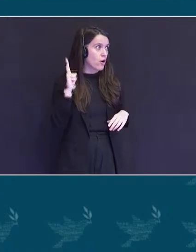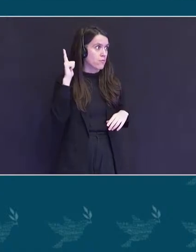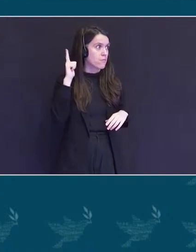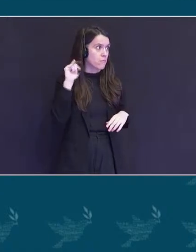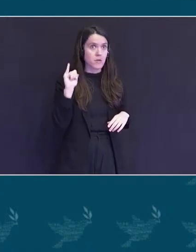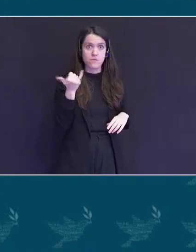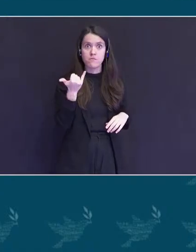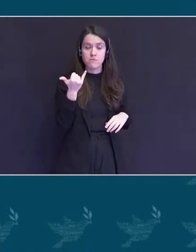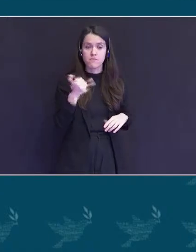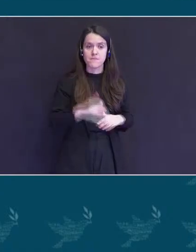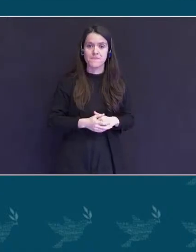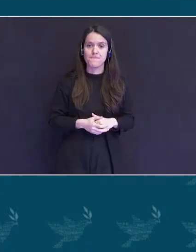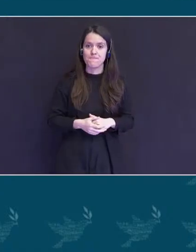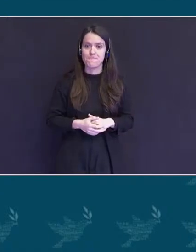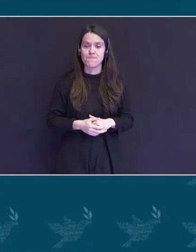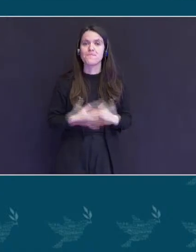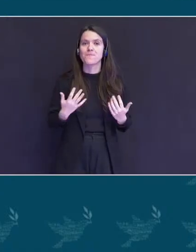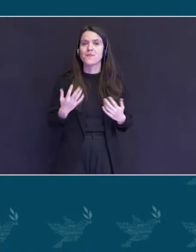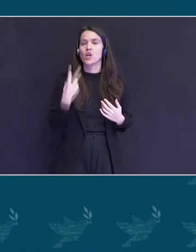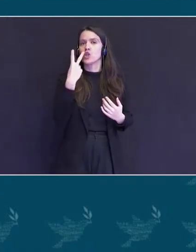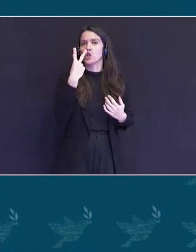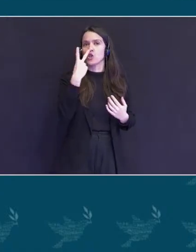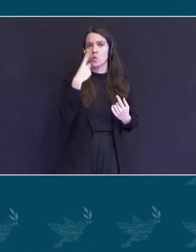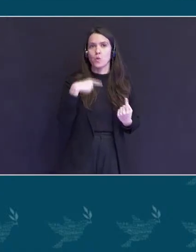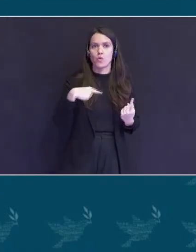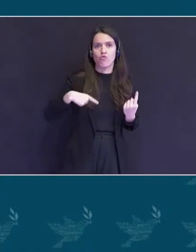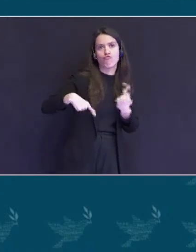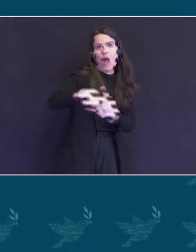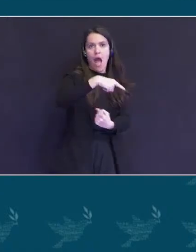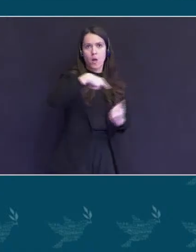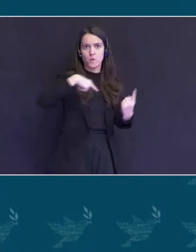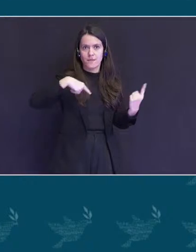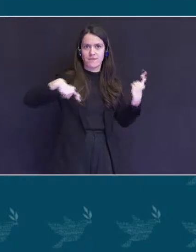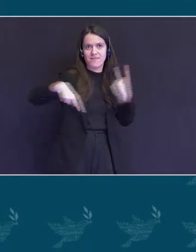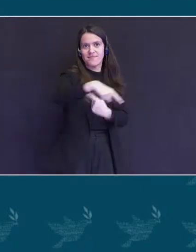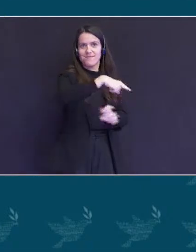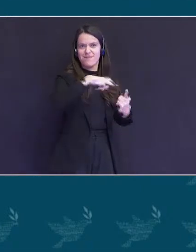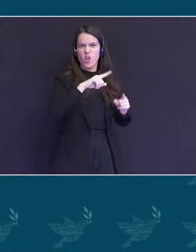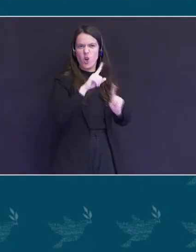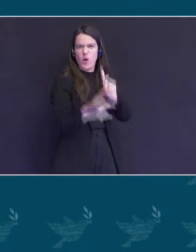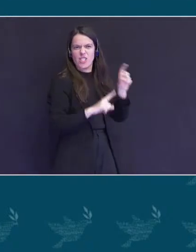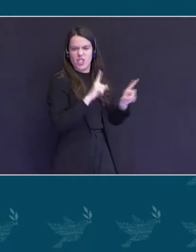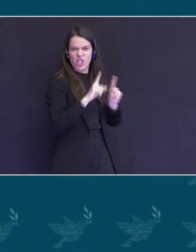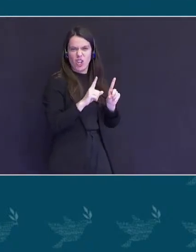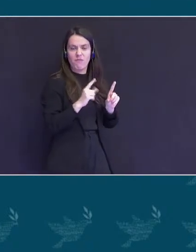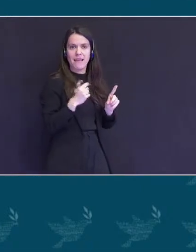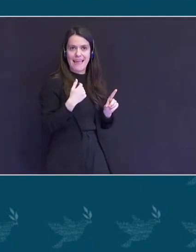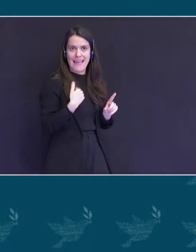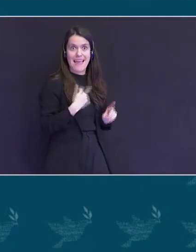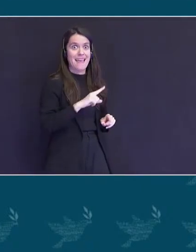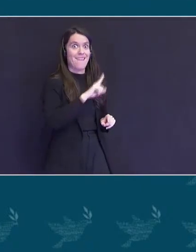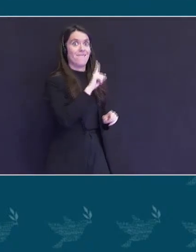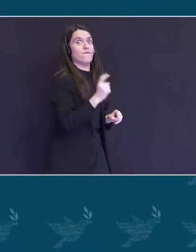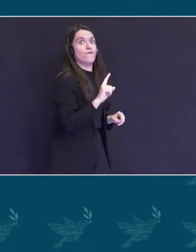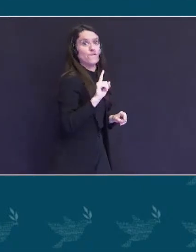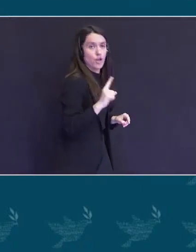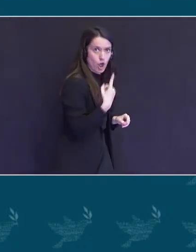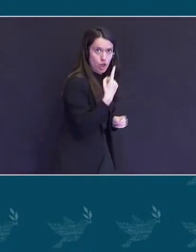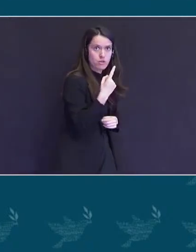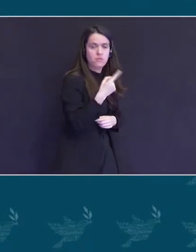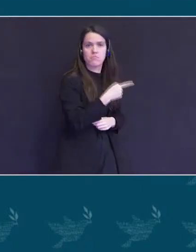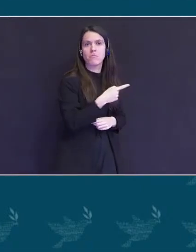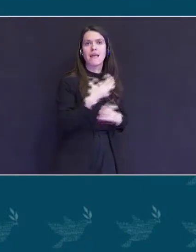There will be 2 rounds of questions, 2 rounds of discussions, and I will ask the speakers on the first question,